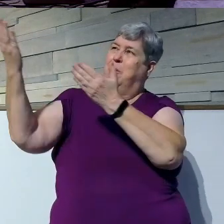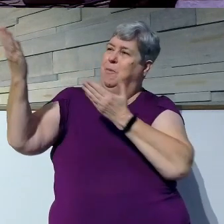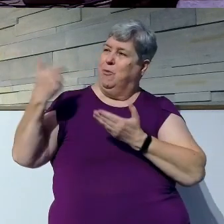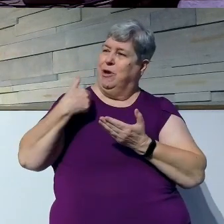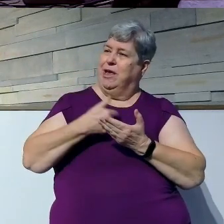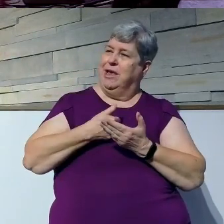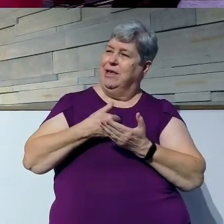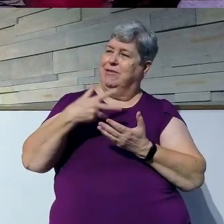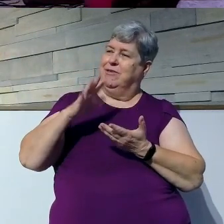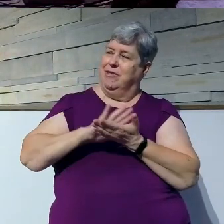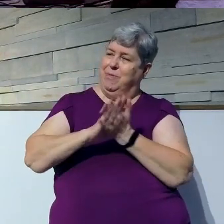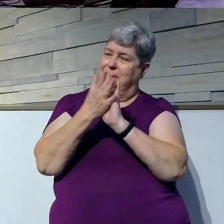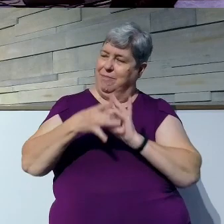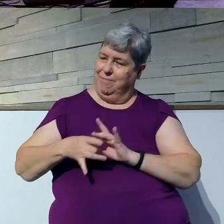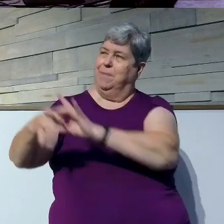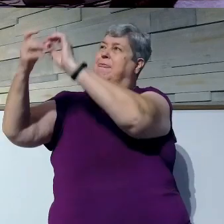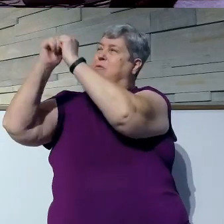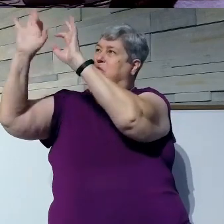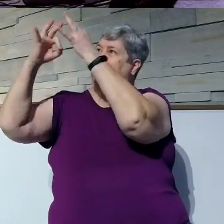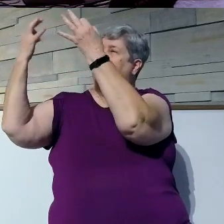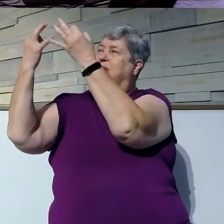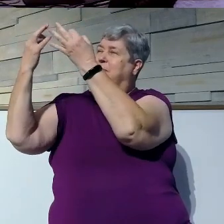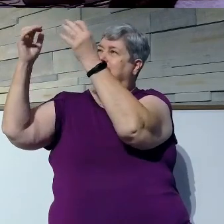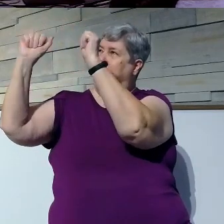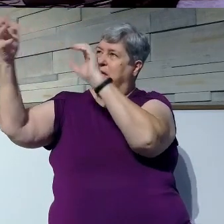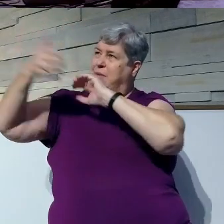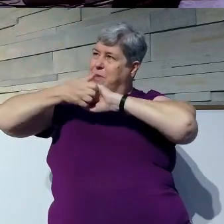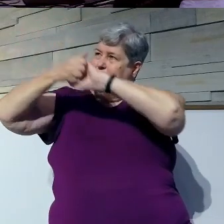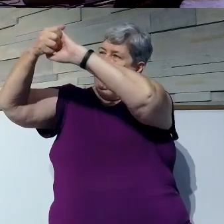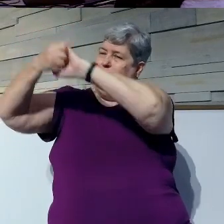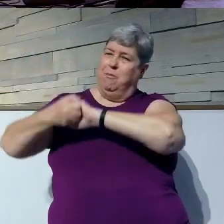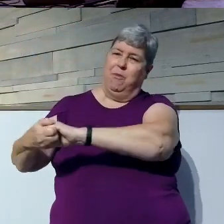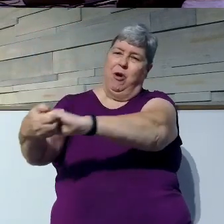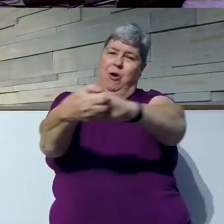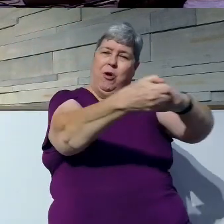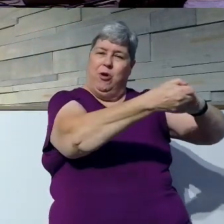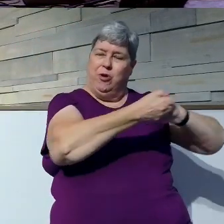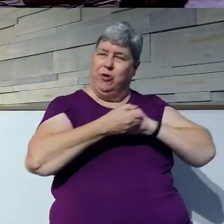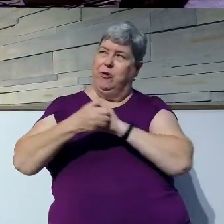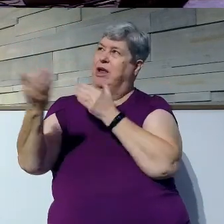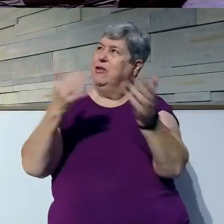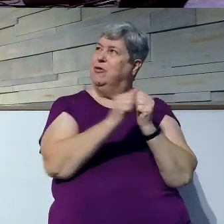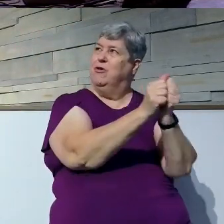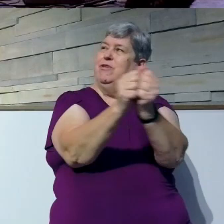us into your family in full so that we can be partners in serving with one